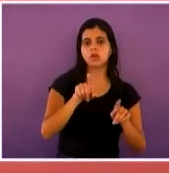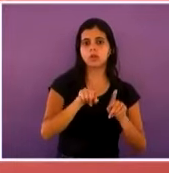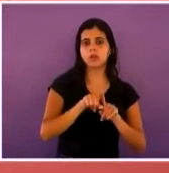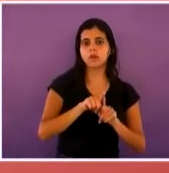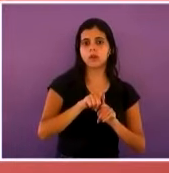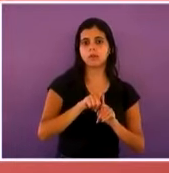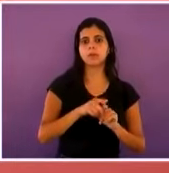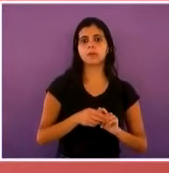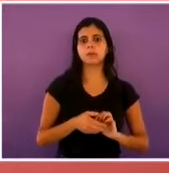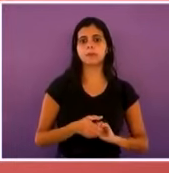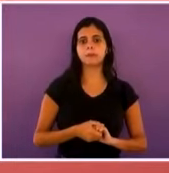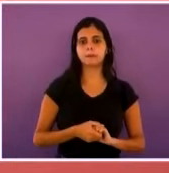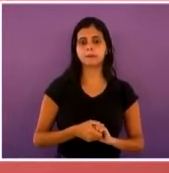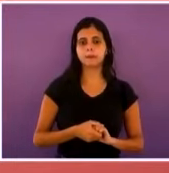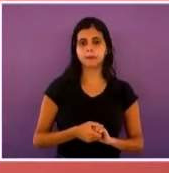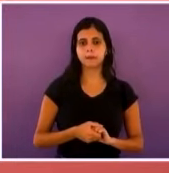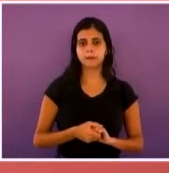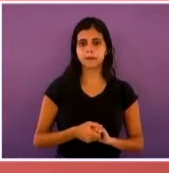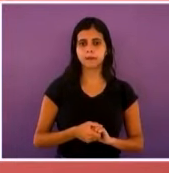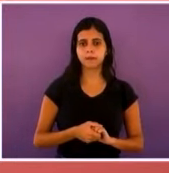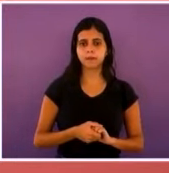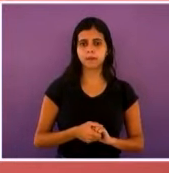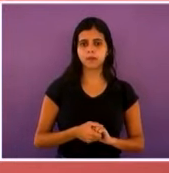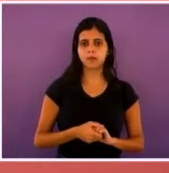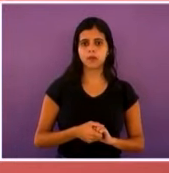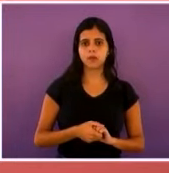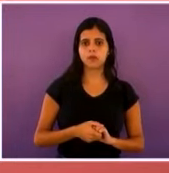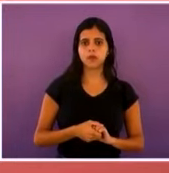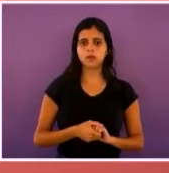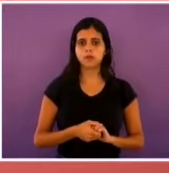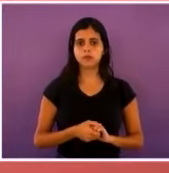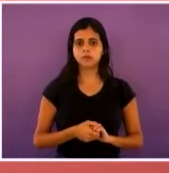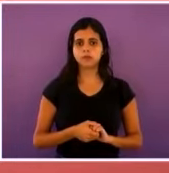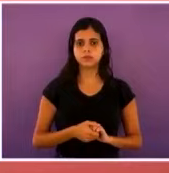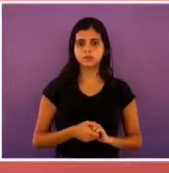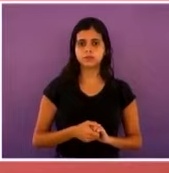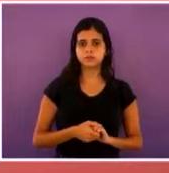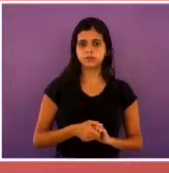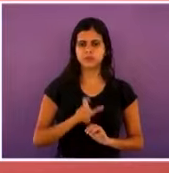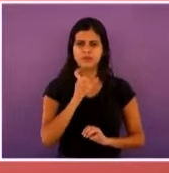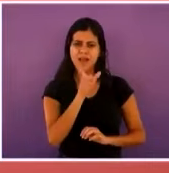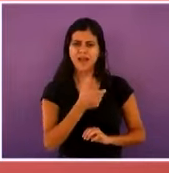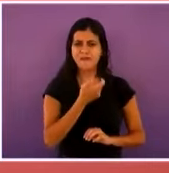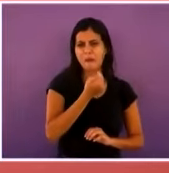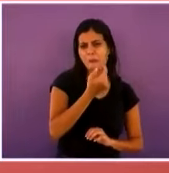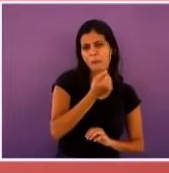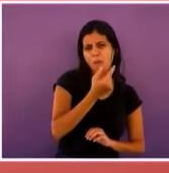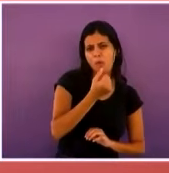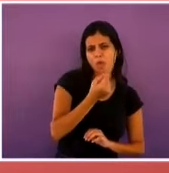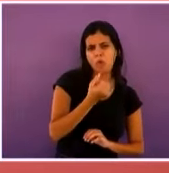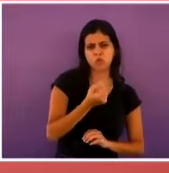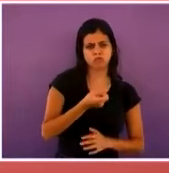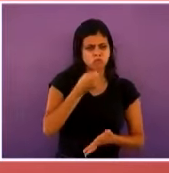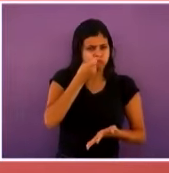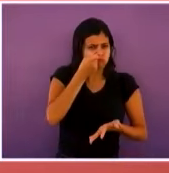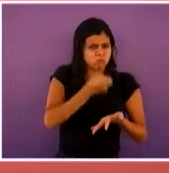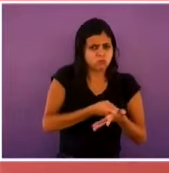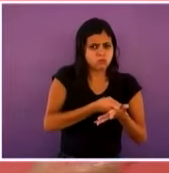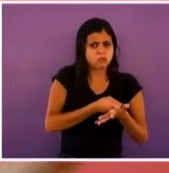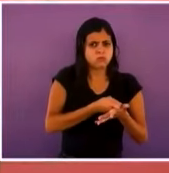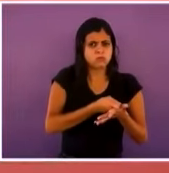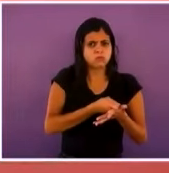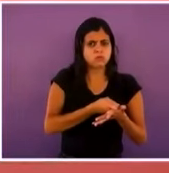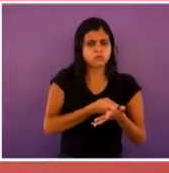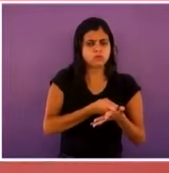alemão. Speaking very few words. Falando poucas palavras. Very rigid in his attitudes. Muito rígido nas suas atitudes.